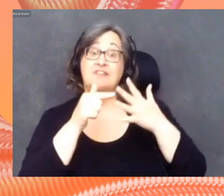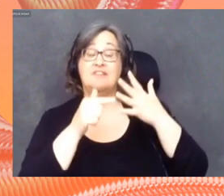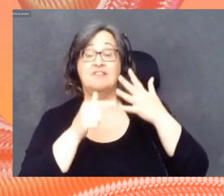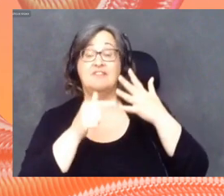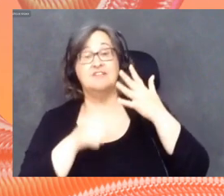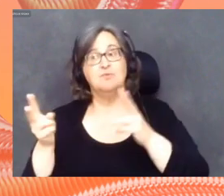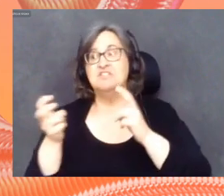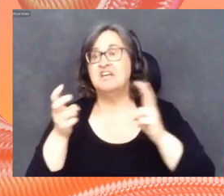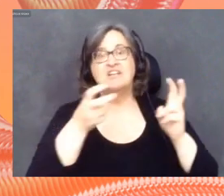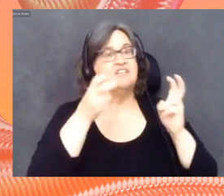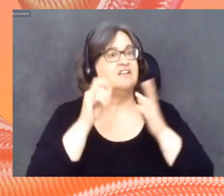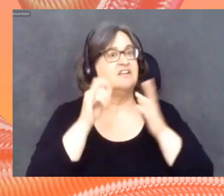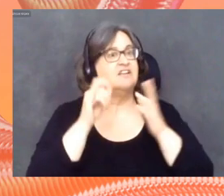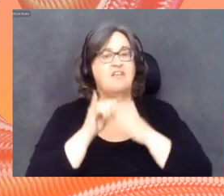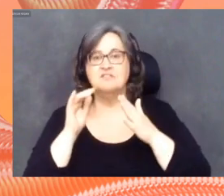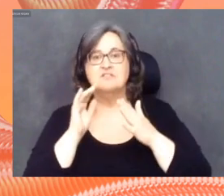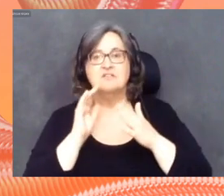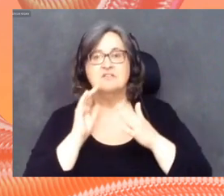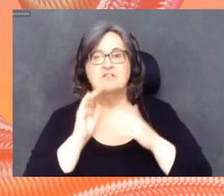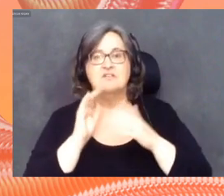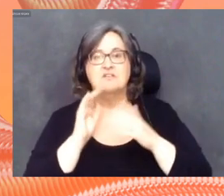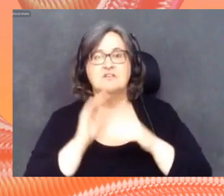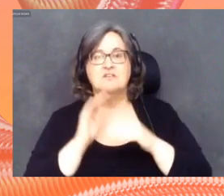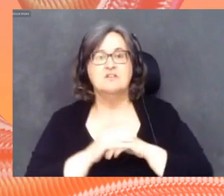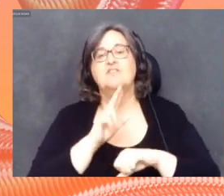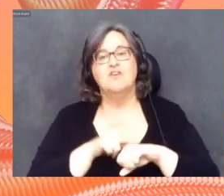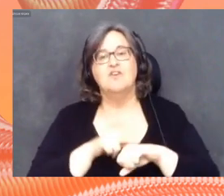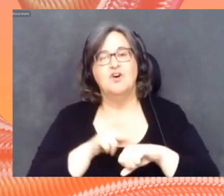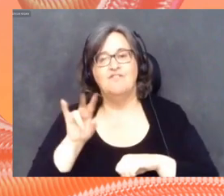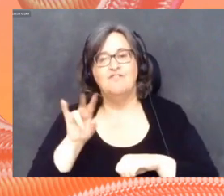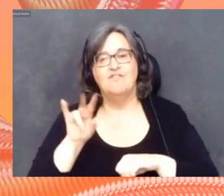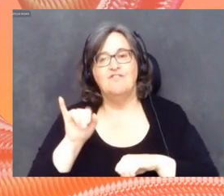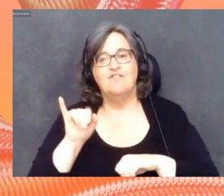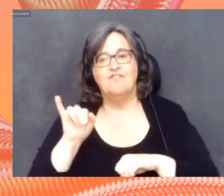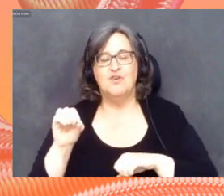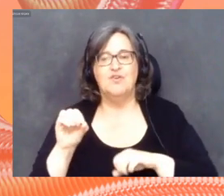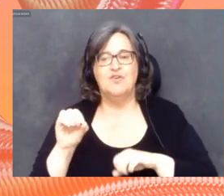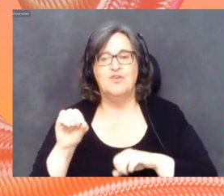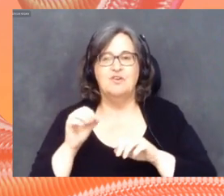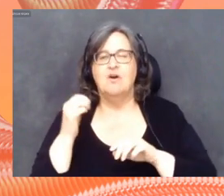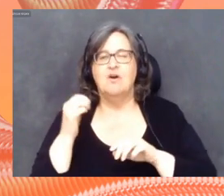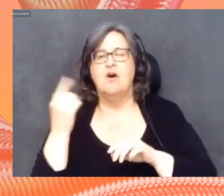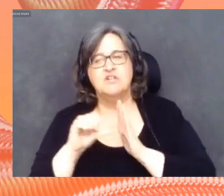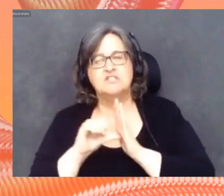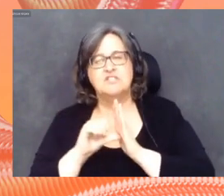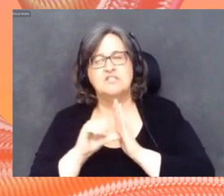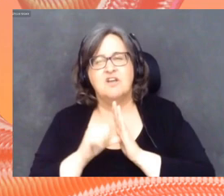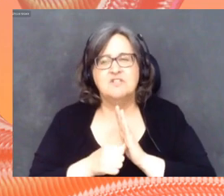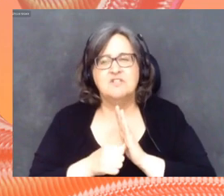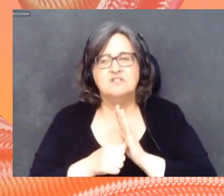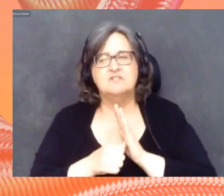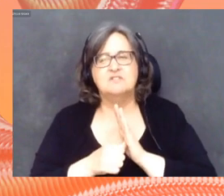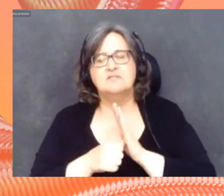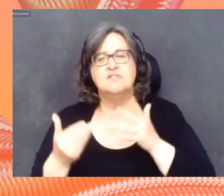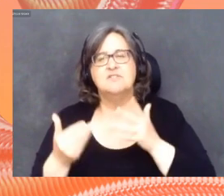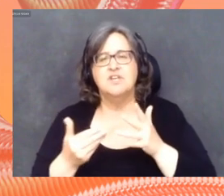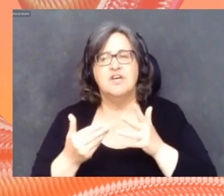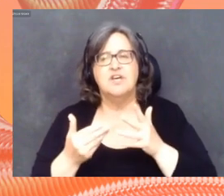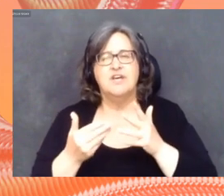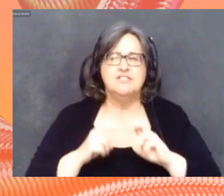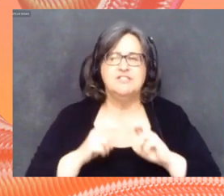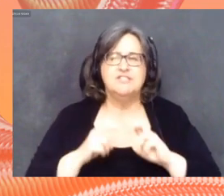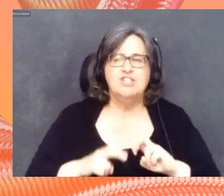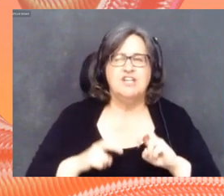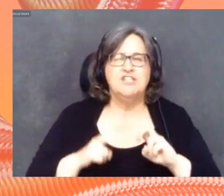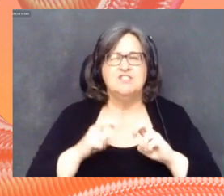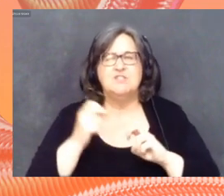over here. And of course, Virgo is always synthesizing and digesting and chewing on, like,